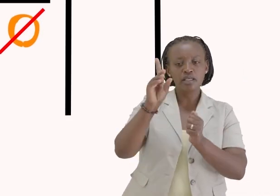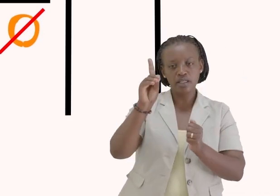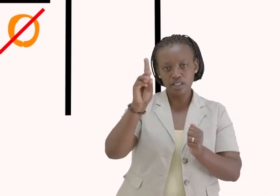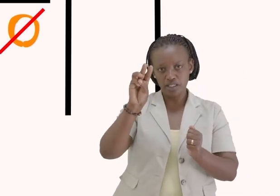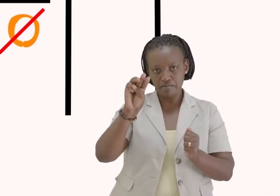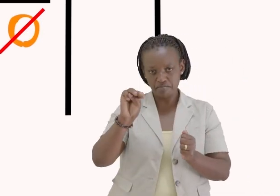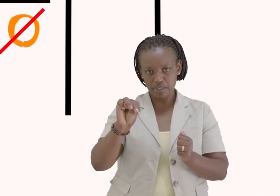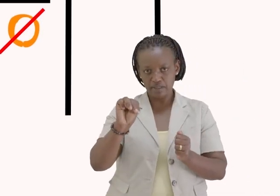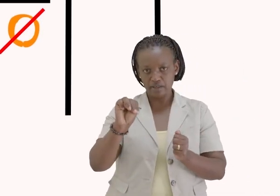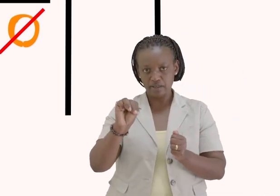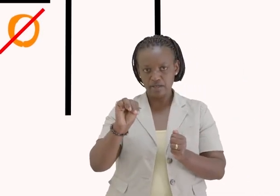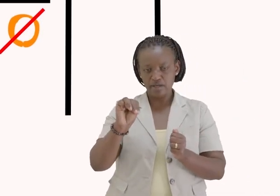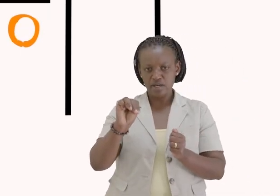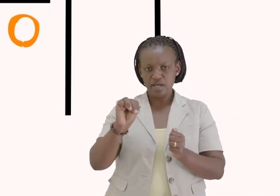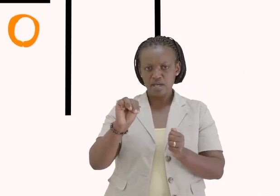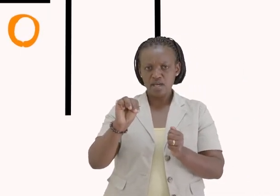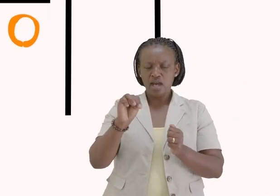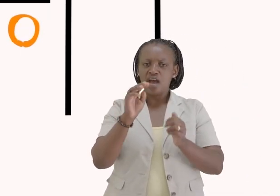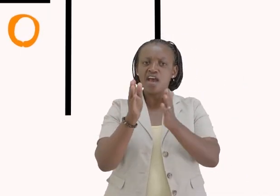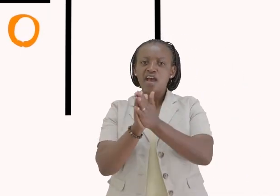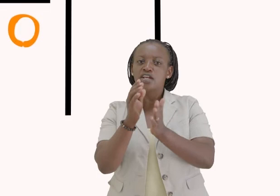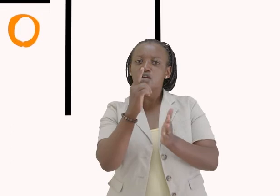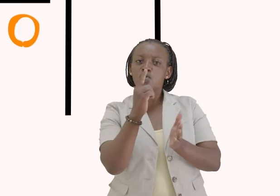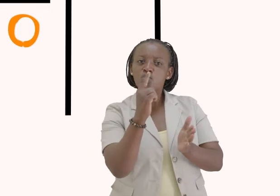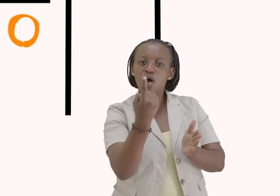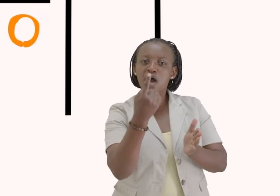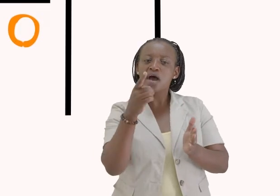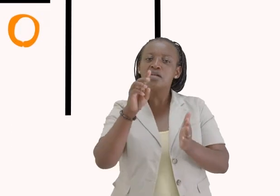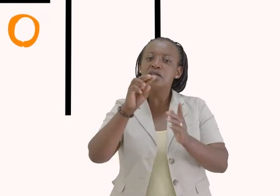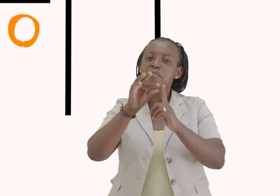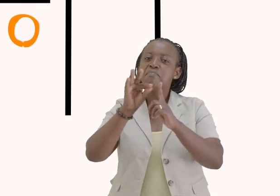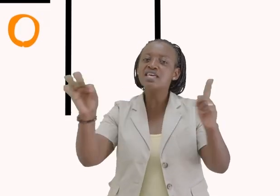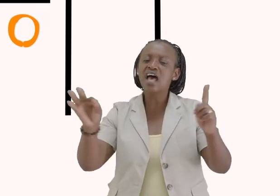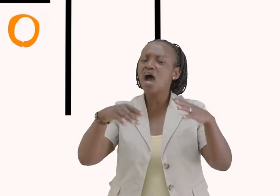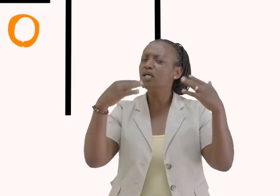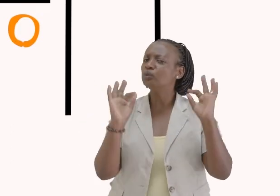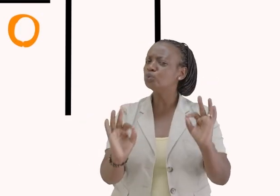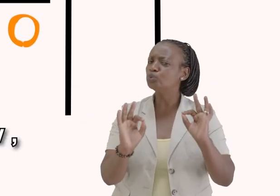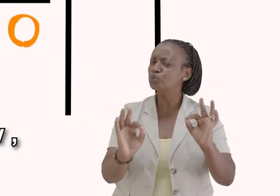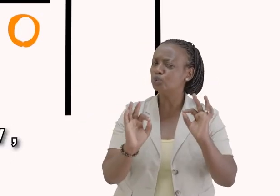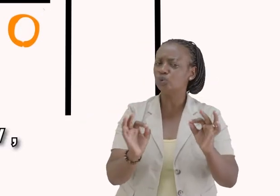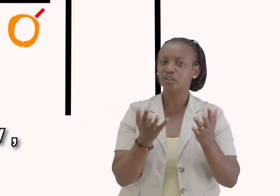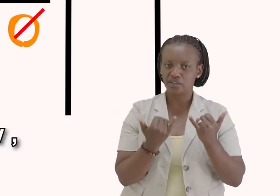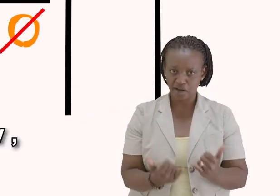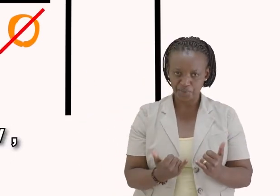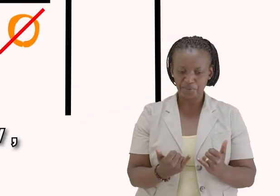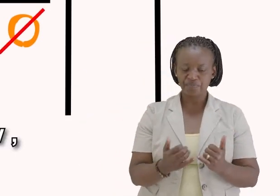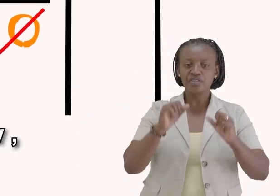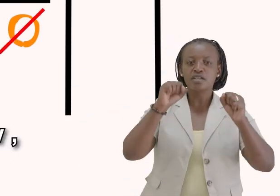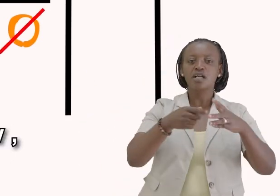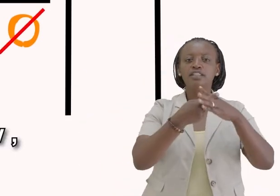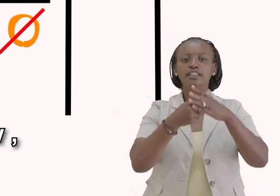10 decimeters. And 1 meter! That's very brilliant of you.